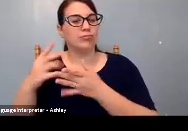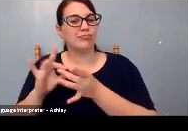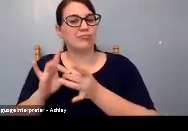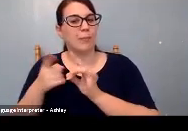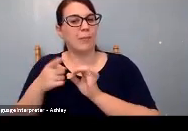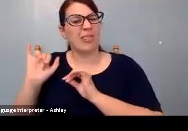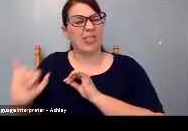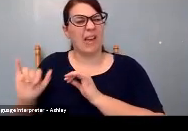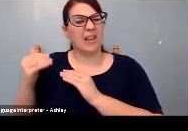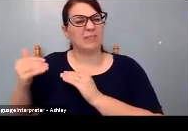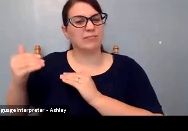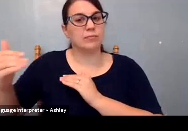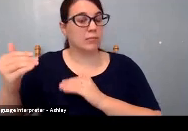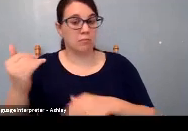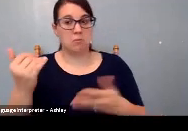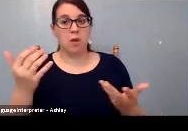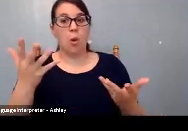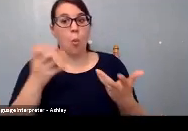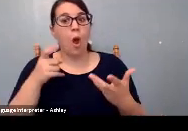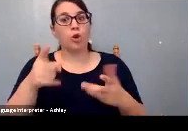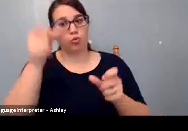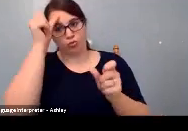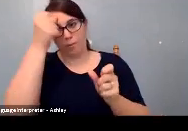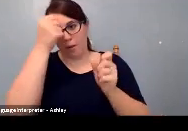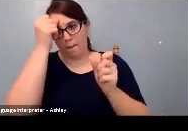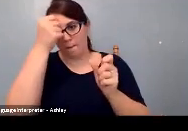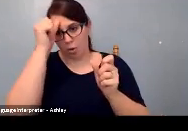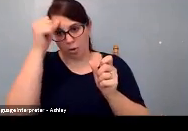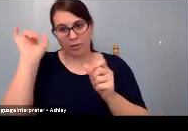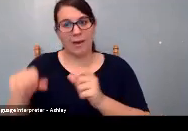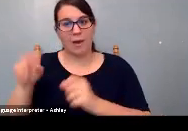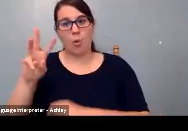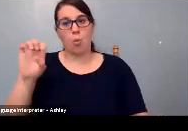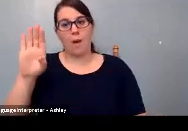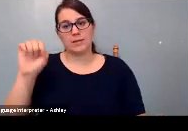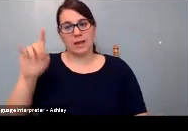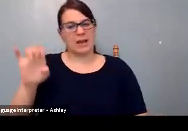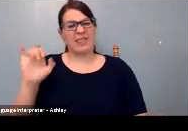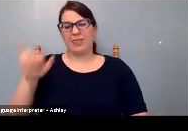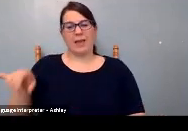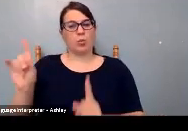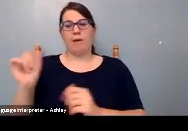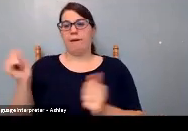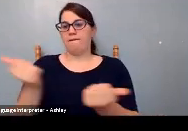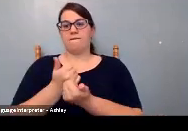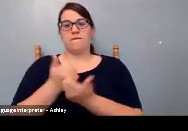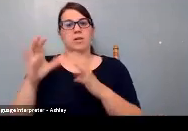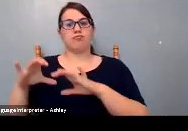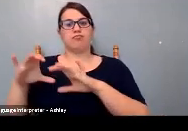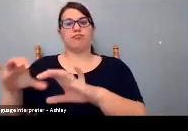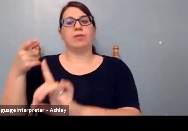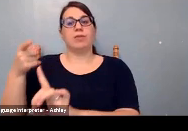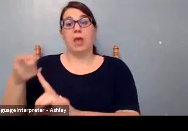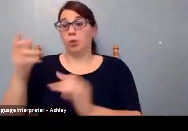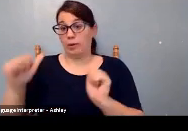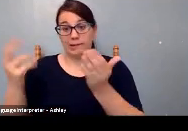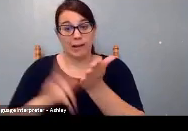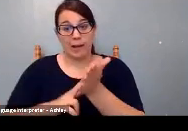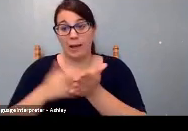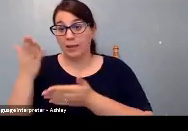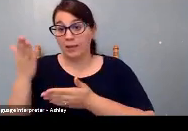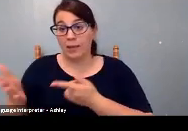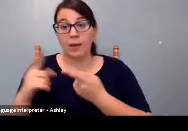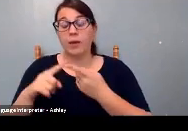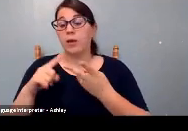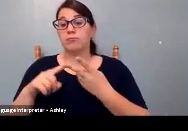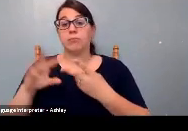the presentation, it's to remember the website. It is the main hub where everything takes place. The enrollment, it includes frequently